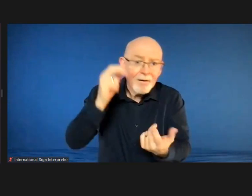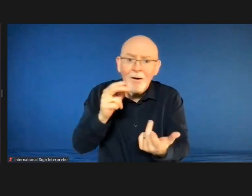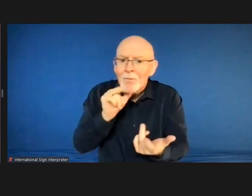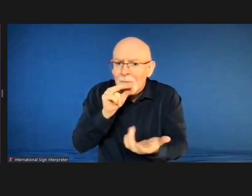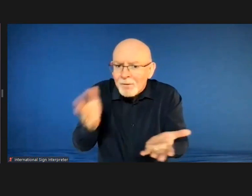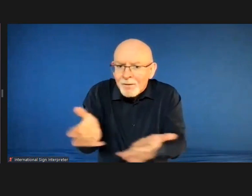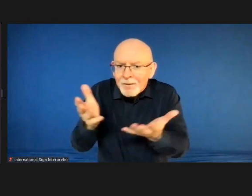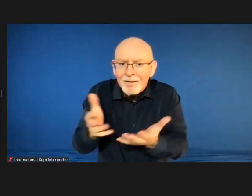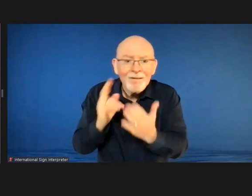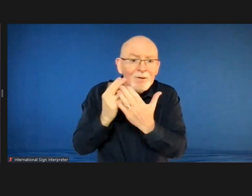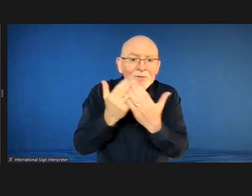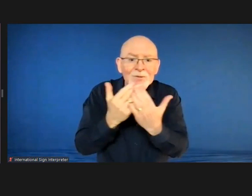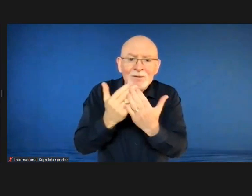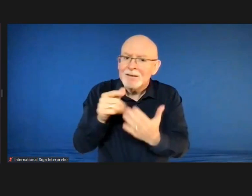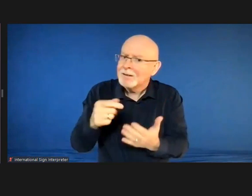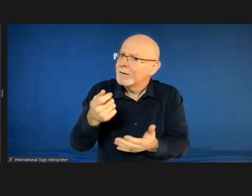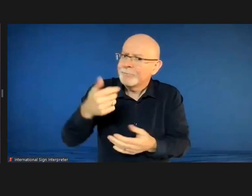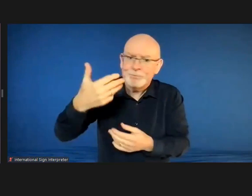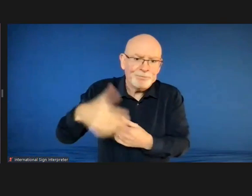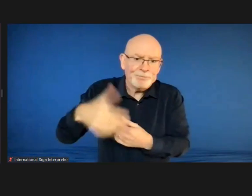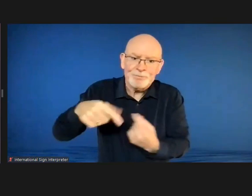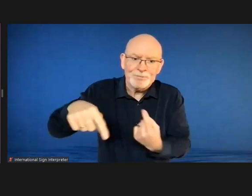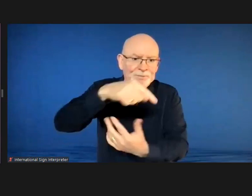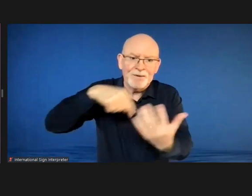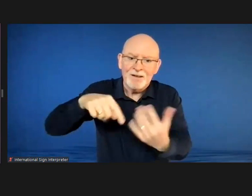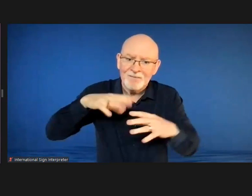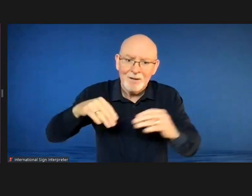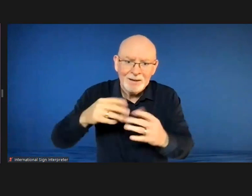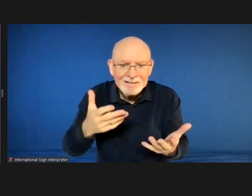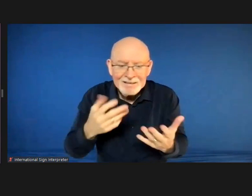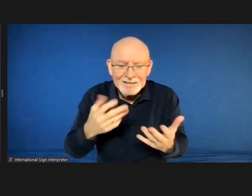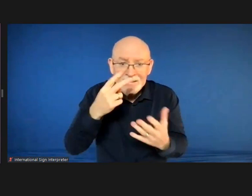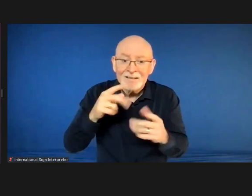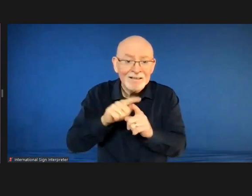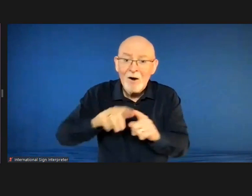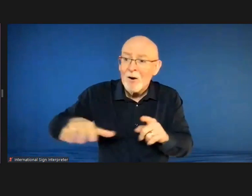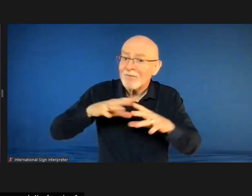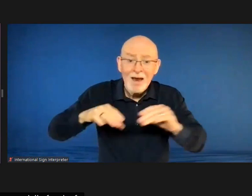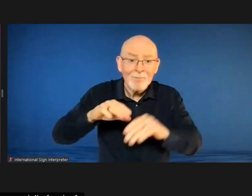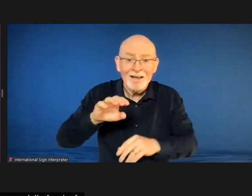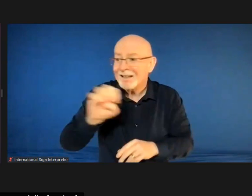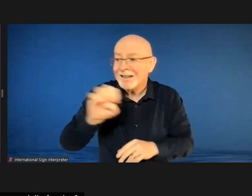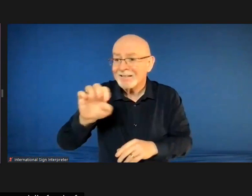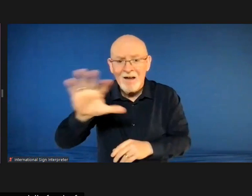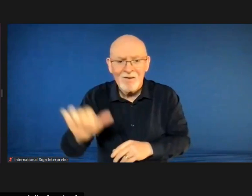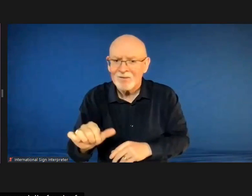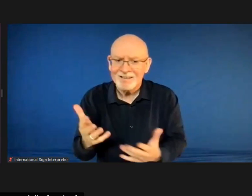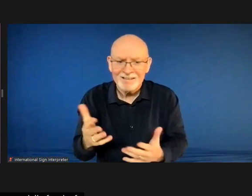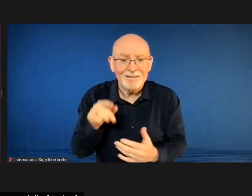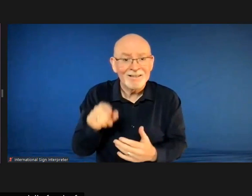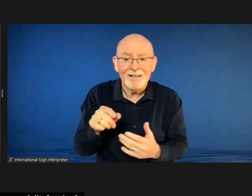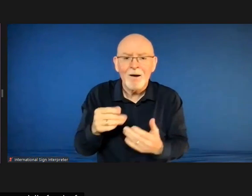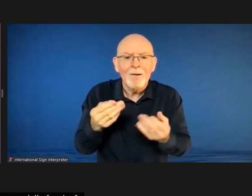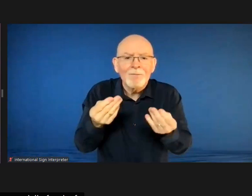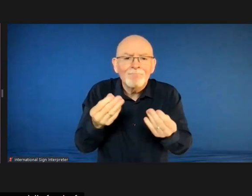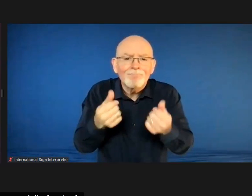for deaf children and their families, need to improve. Many deaf children don't go to school, but those that do often do